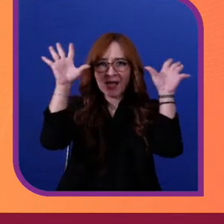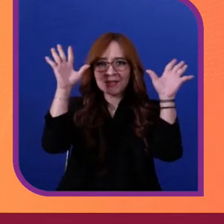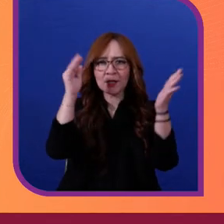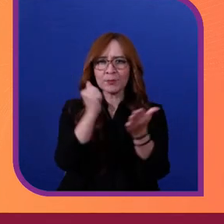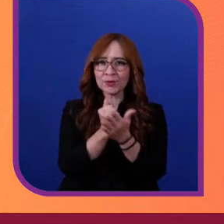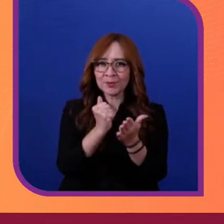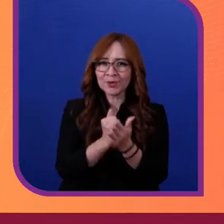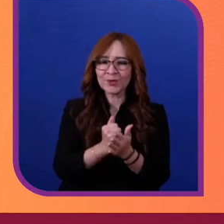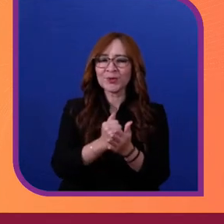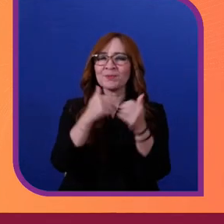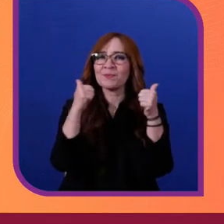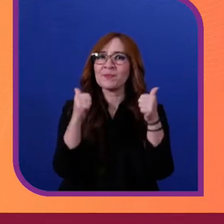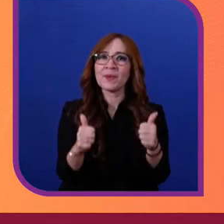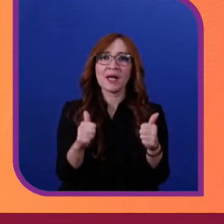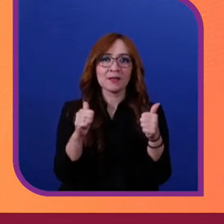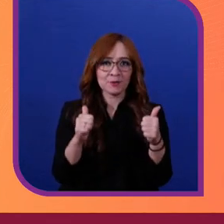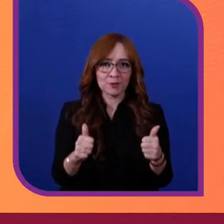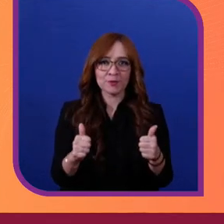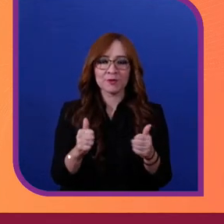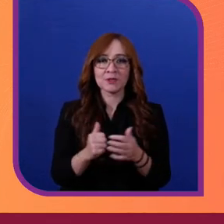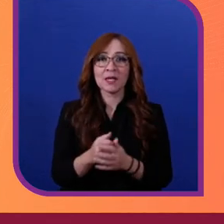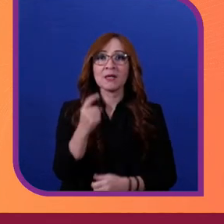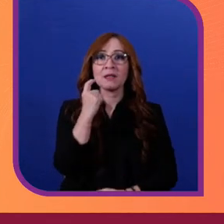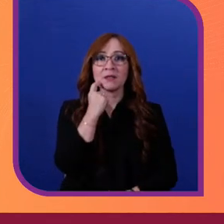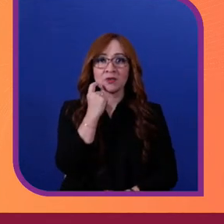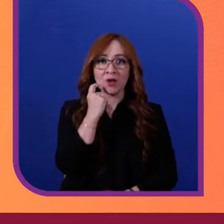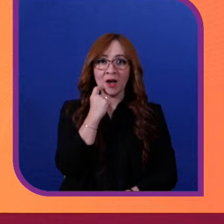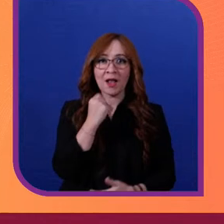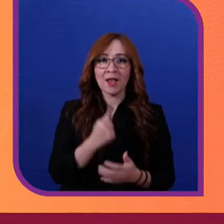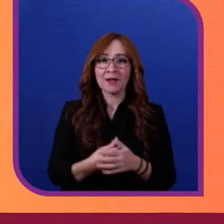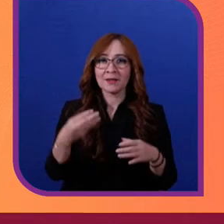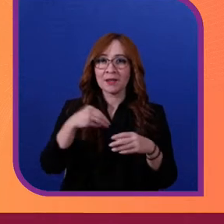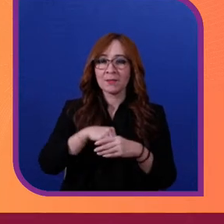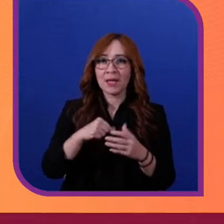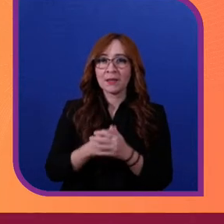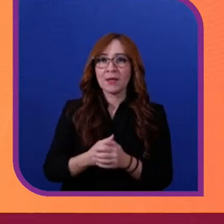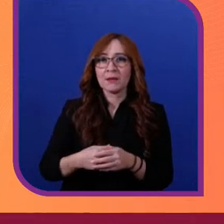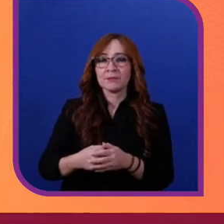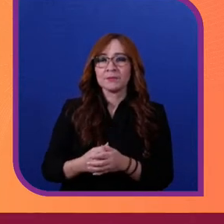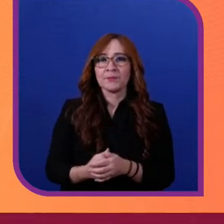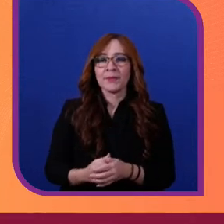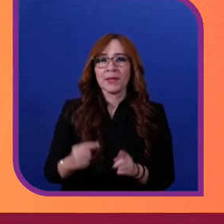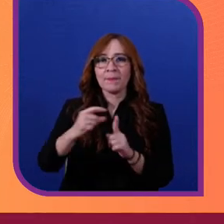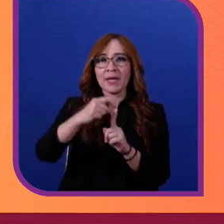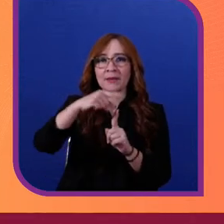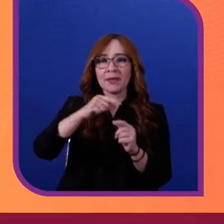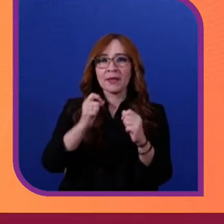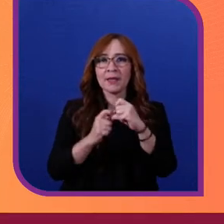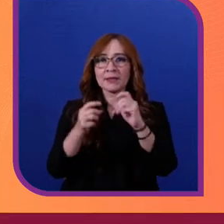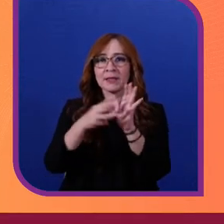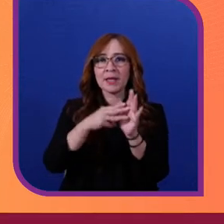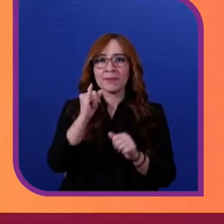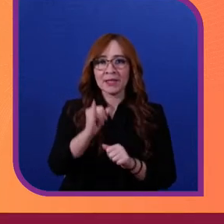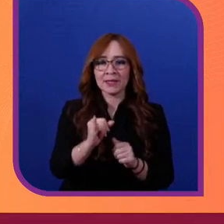about the blended Finance structure and always DJ Indonesia Wonosobo Mesakh